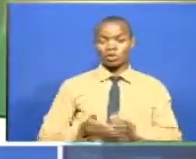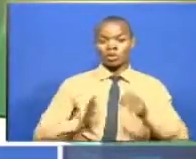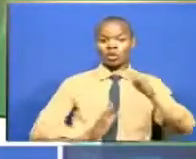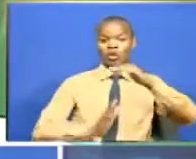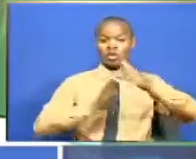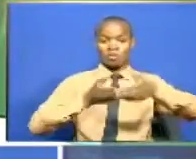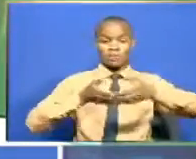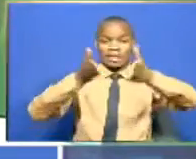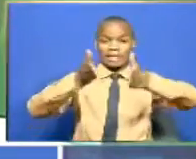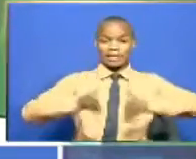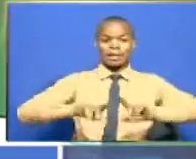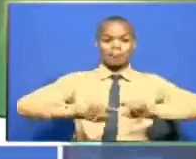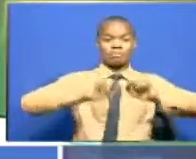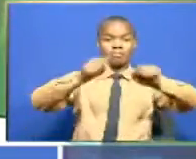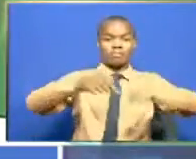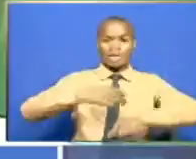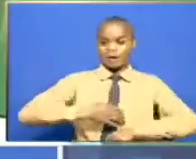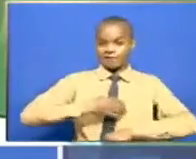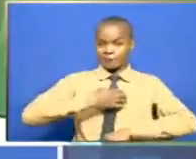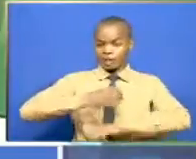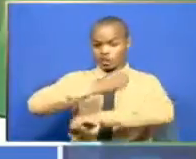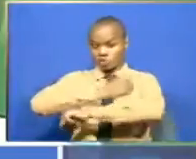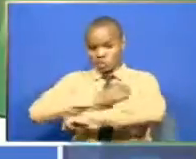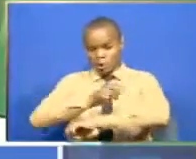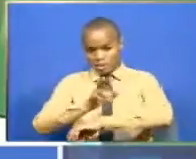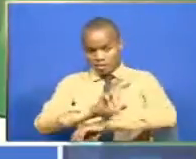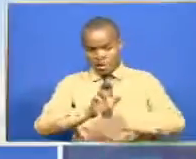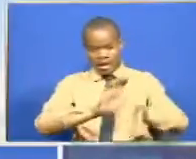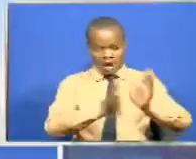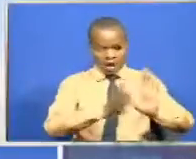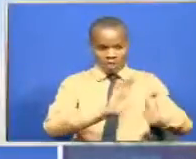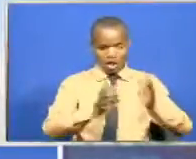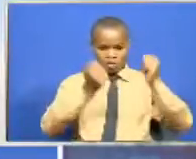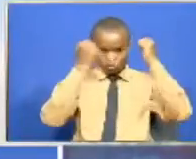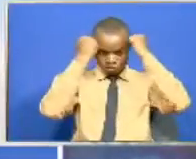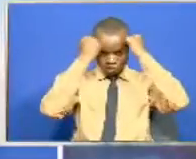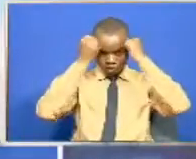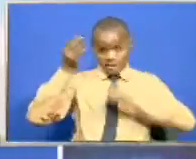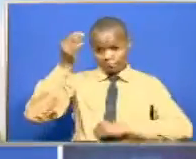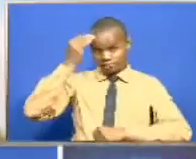tour schools to assess learning after months of closure.